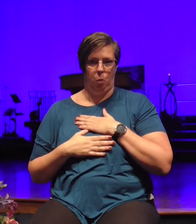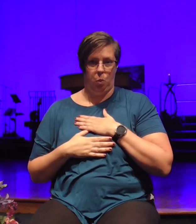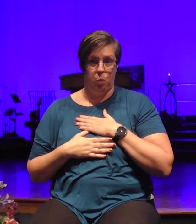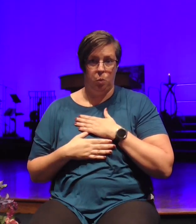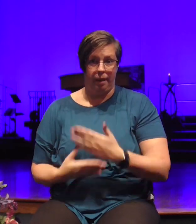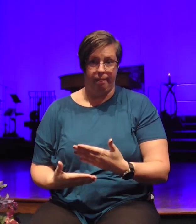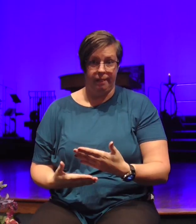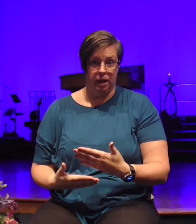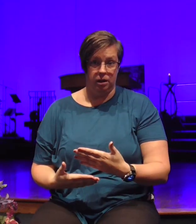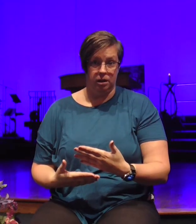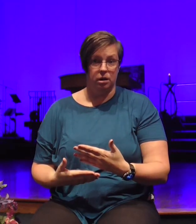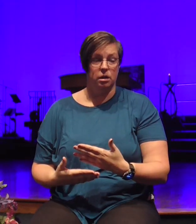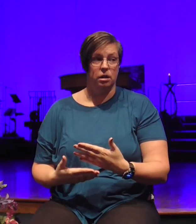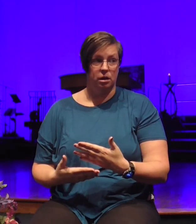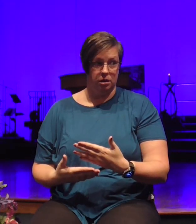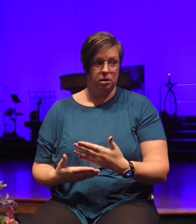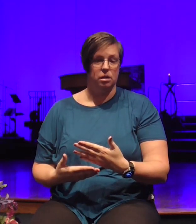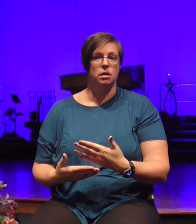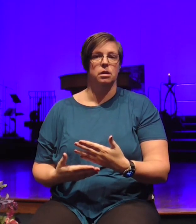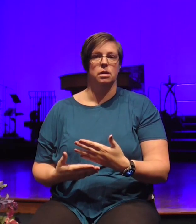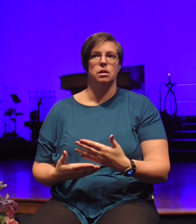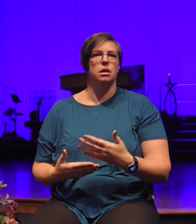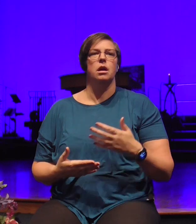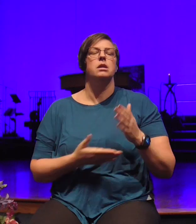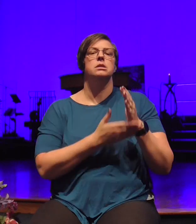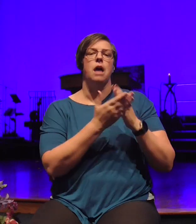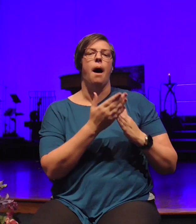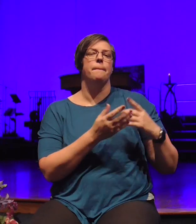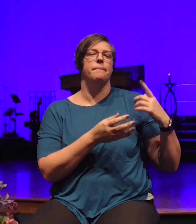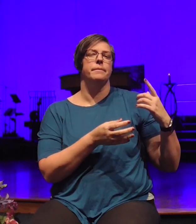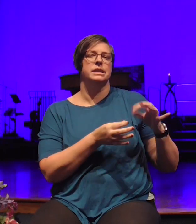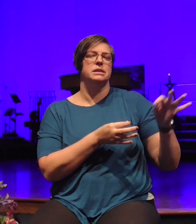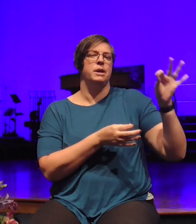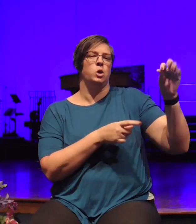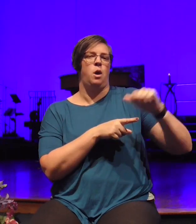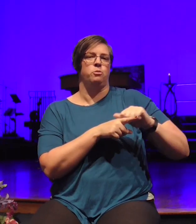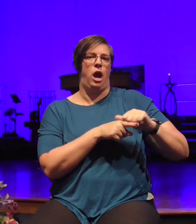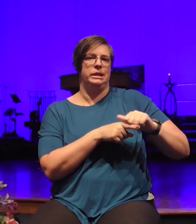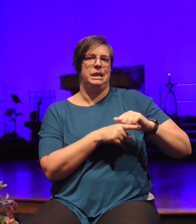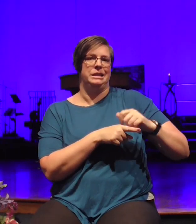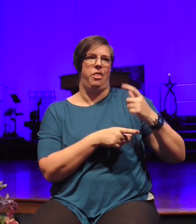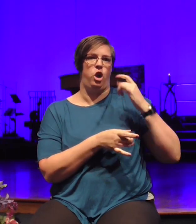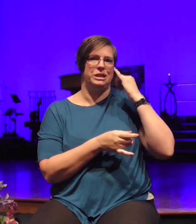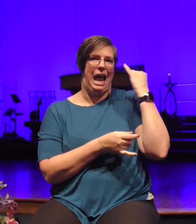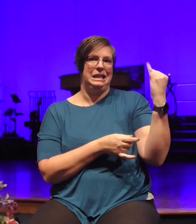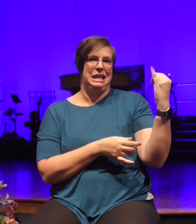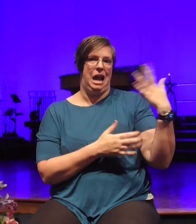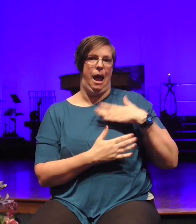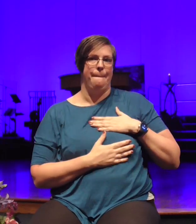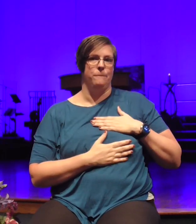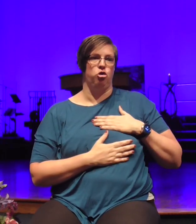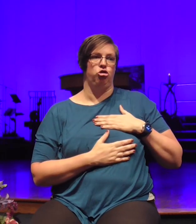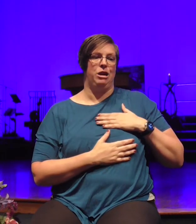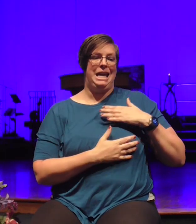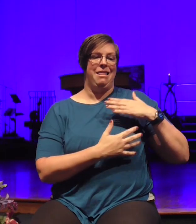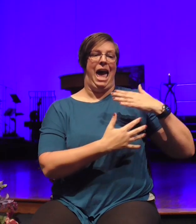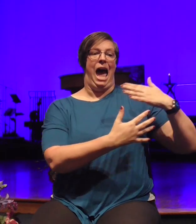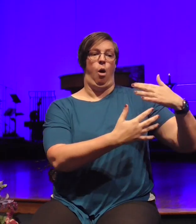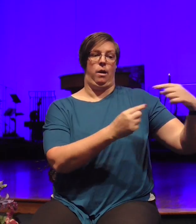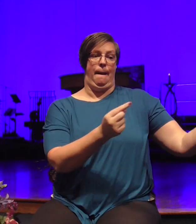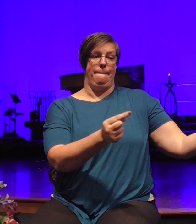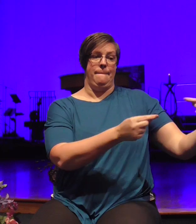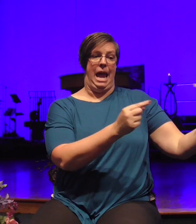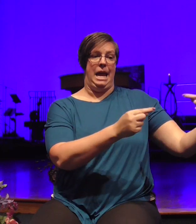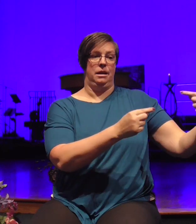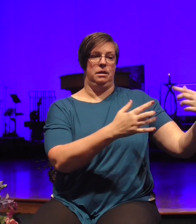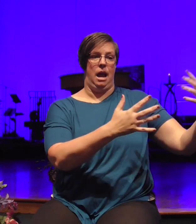to instead, in some spiritual practices, there's a notion that I breathe out pain and I breathe in light. And it's